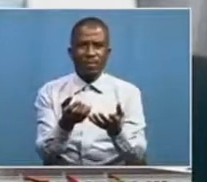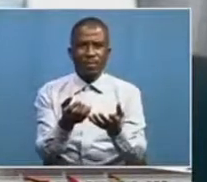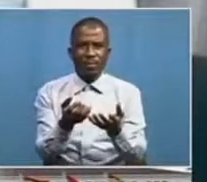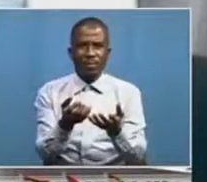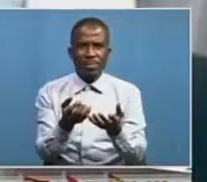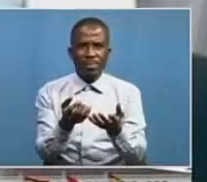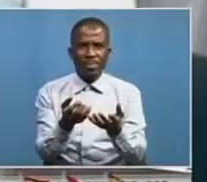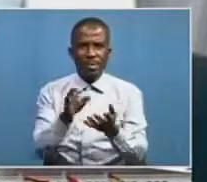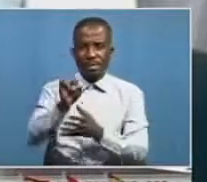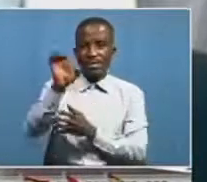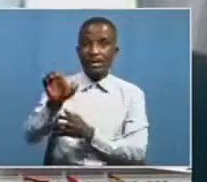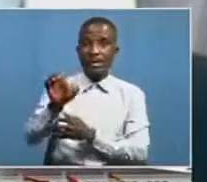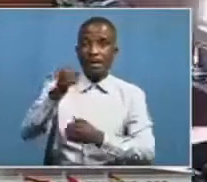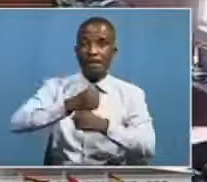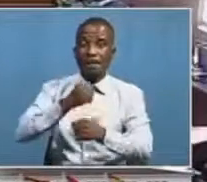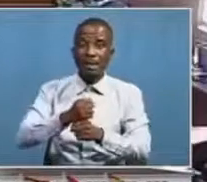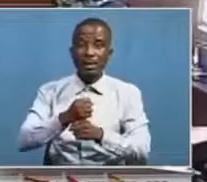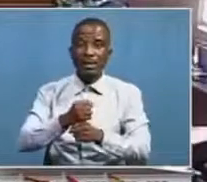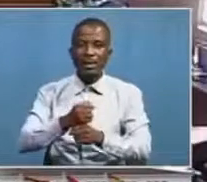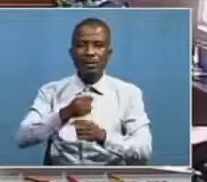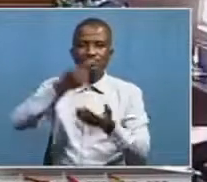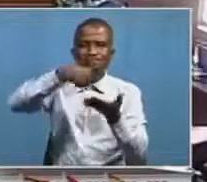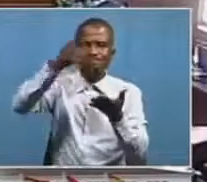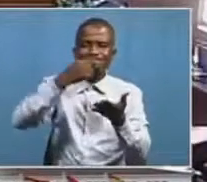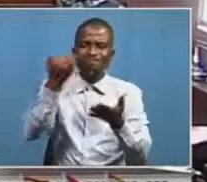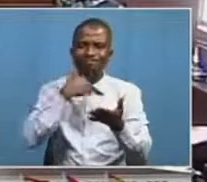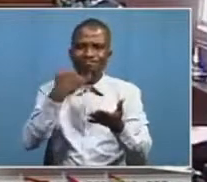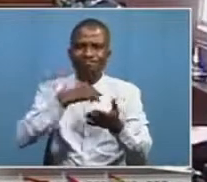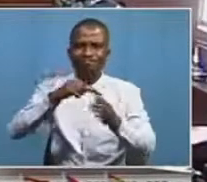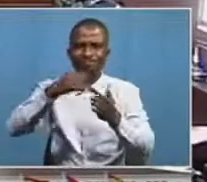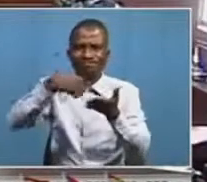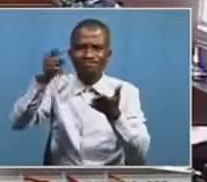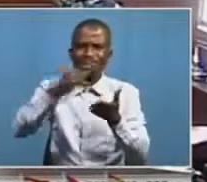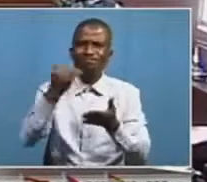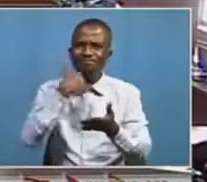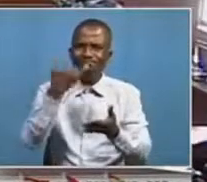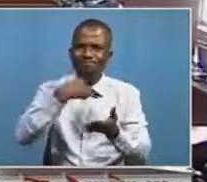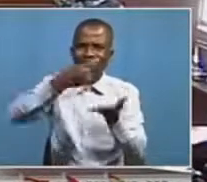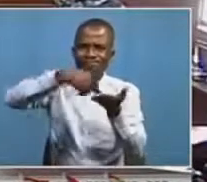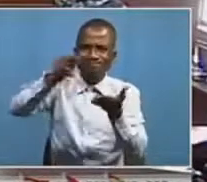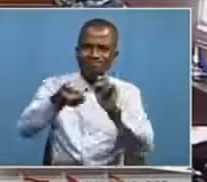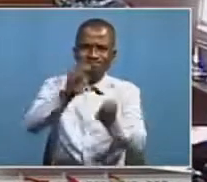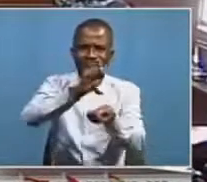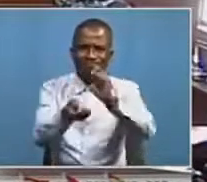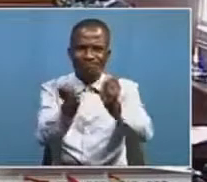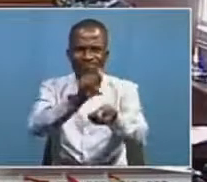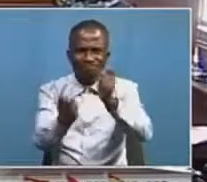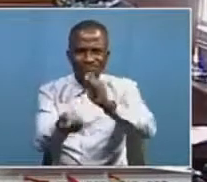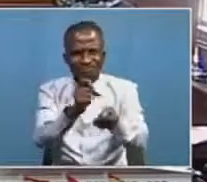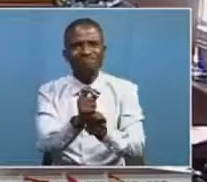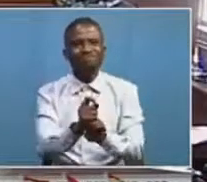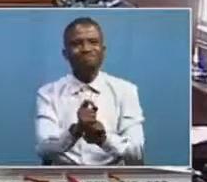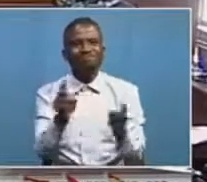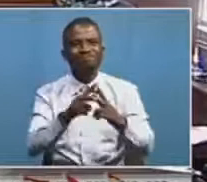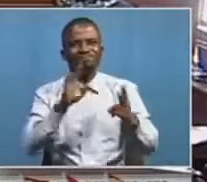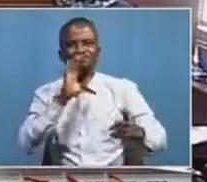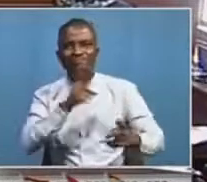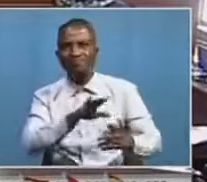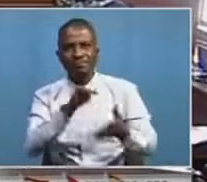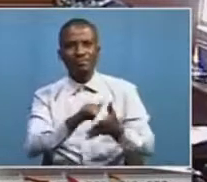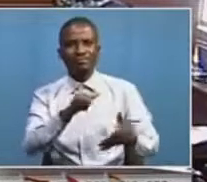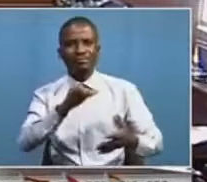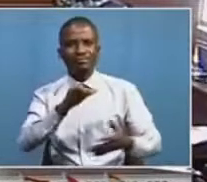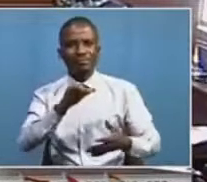corrections to its original data as announced on 9th December 2020. The said corrections were null and void, as they do